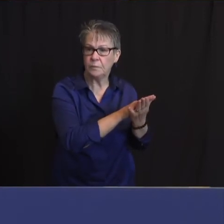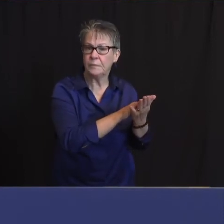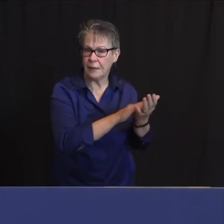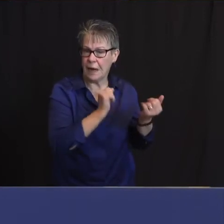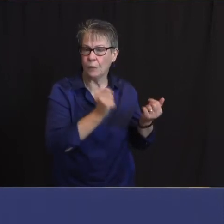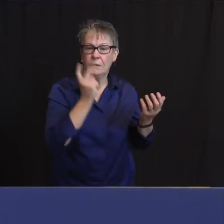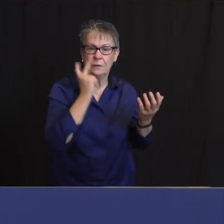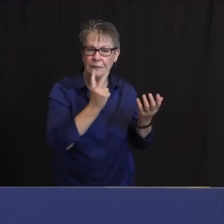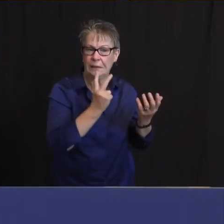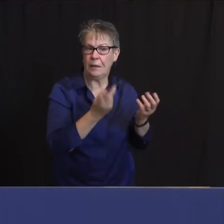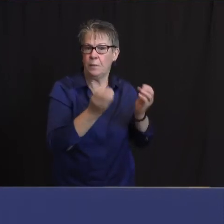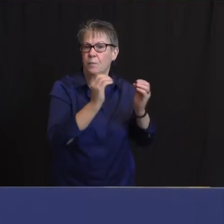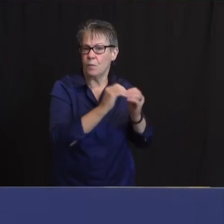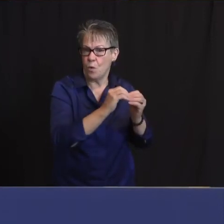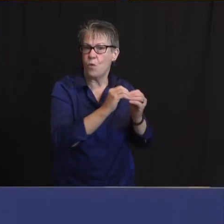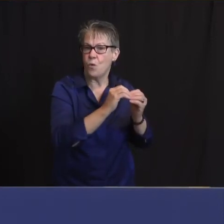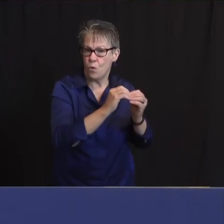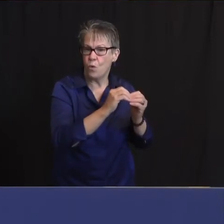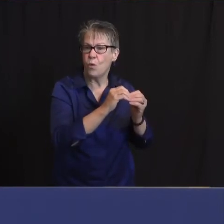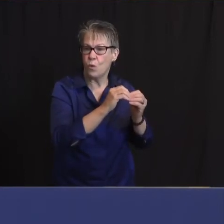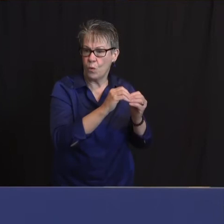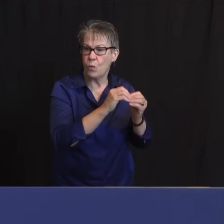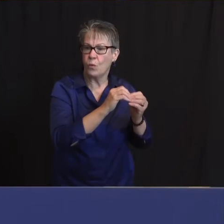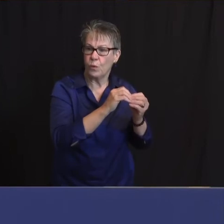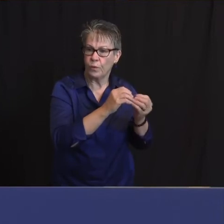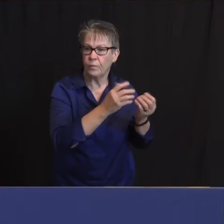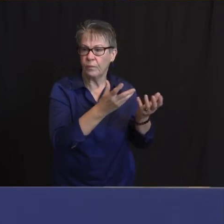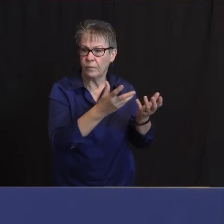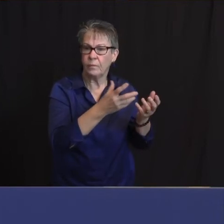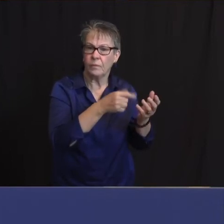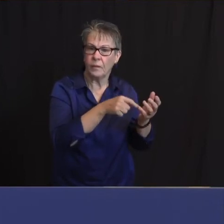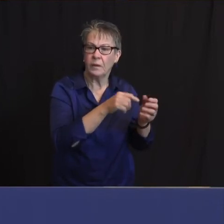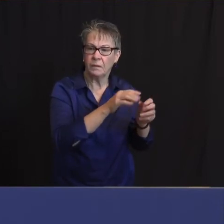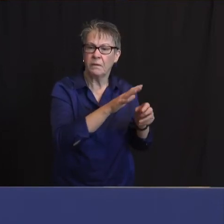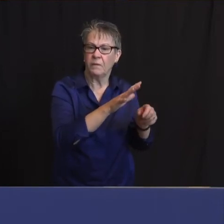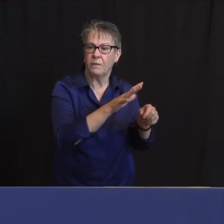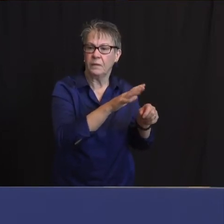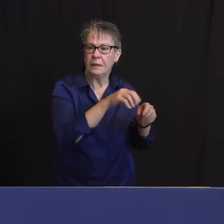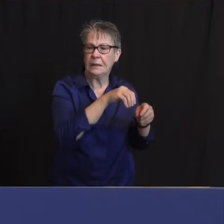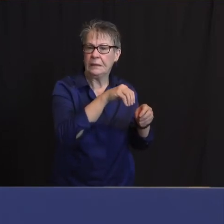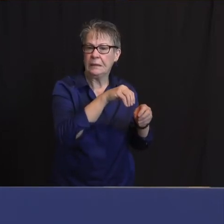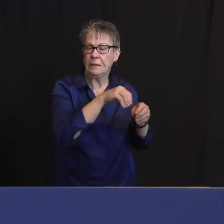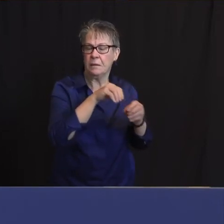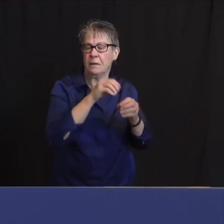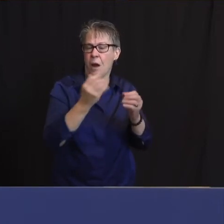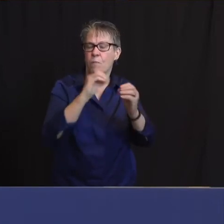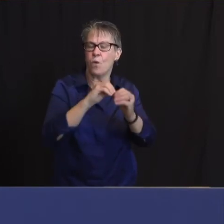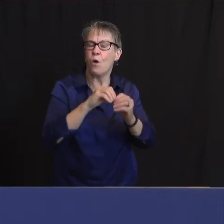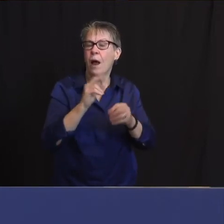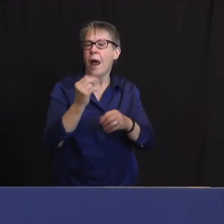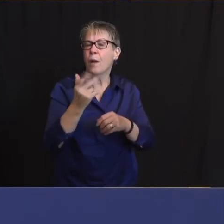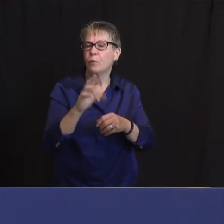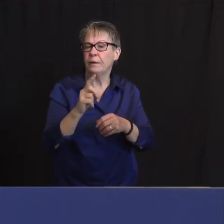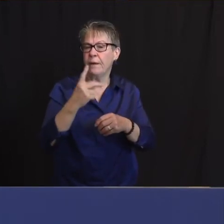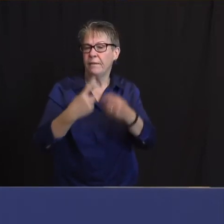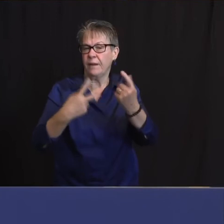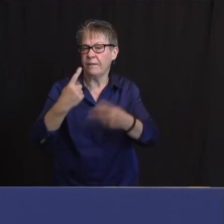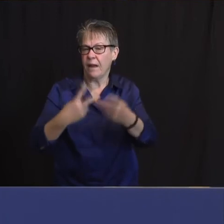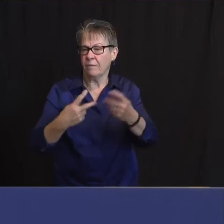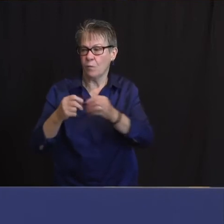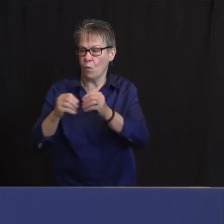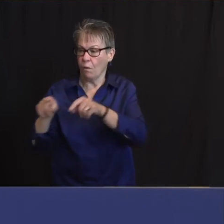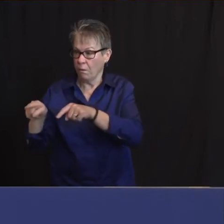back toward from remote to hybrid. Each of those decisions gets made in consultation with